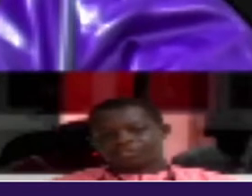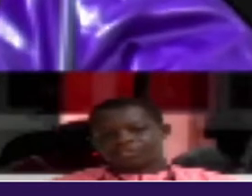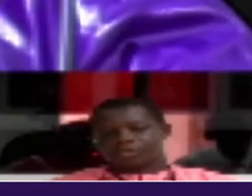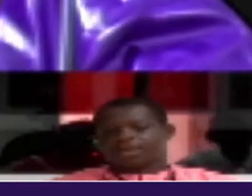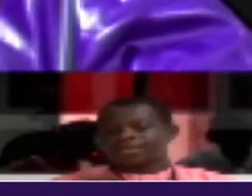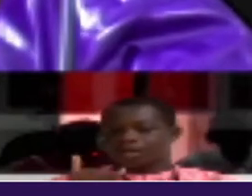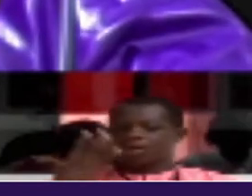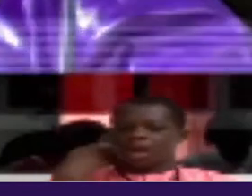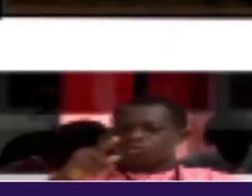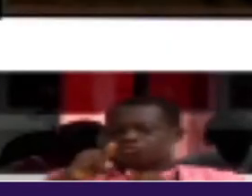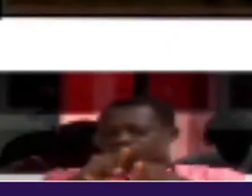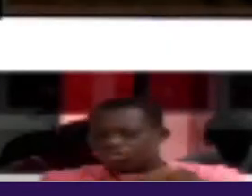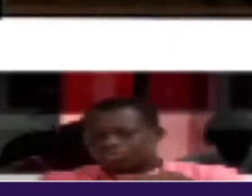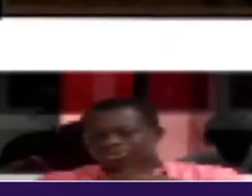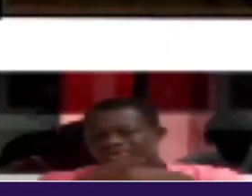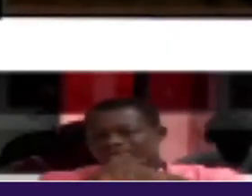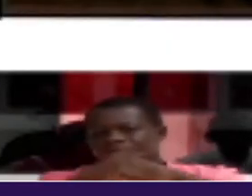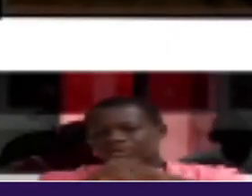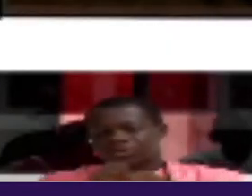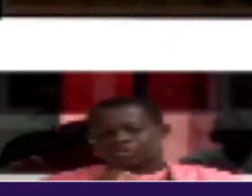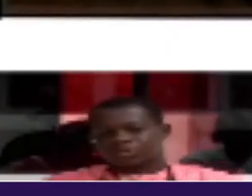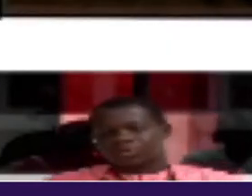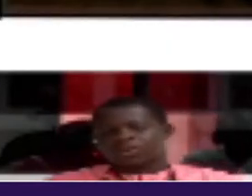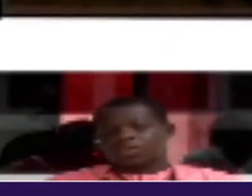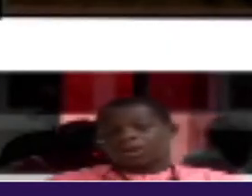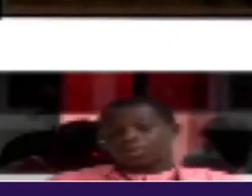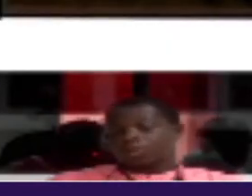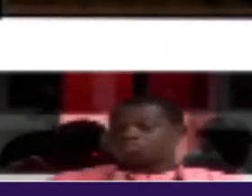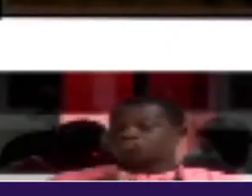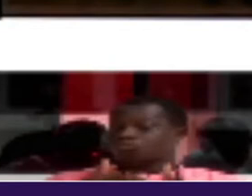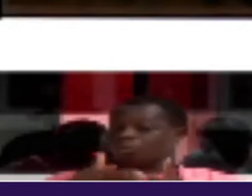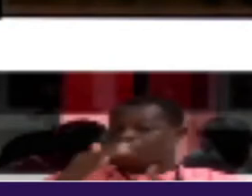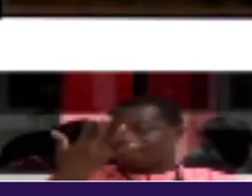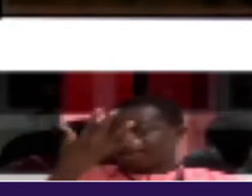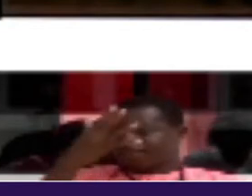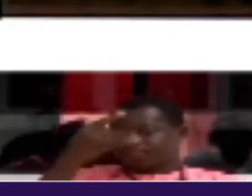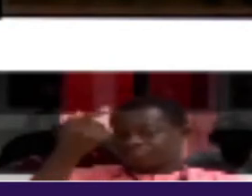this training last? This training lasts for almost 5 months.